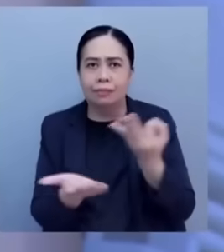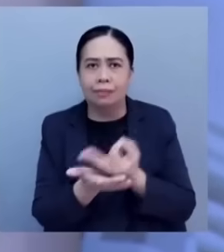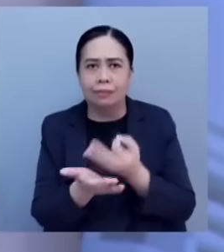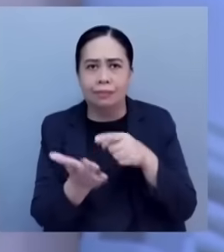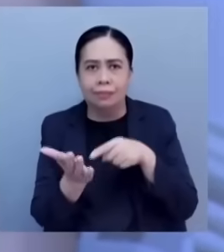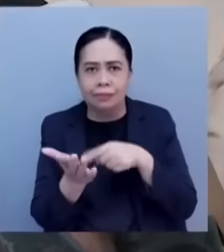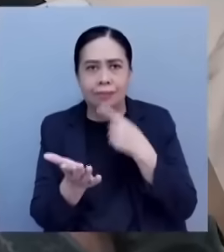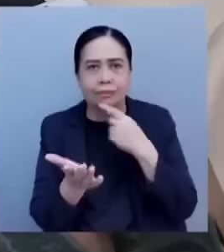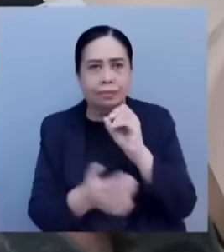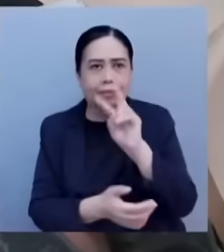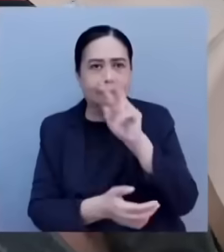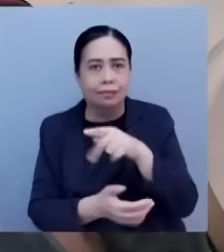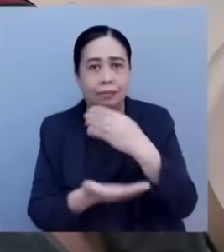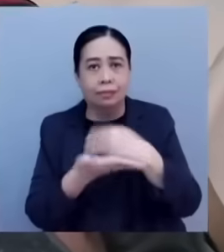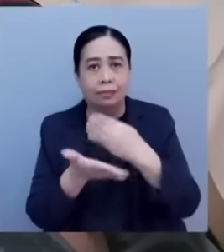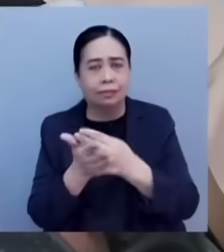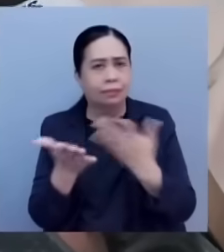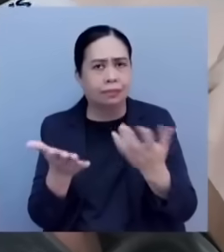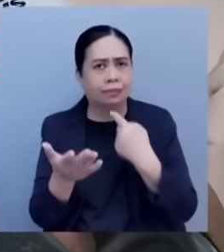OVP budget.